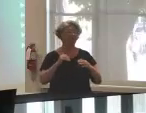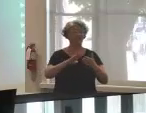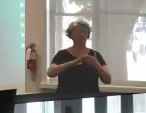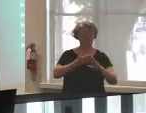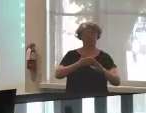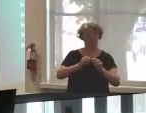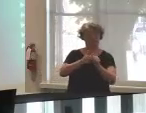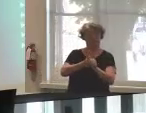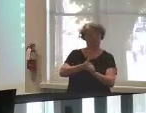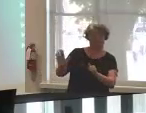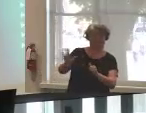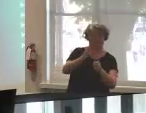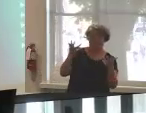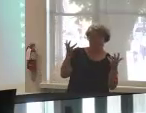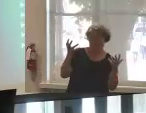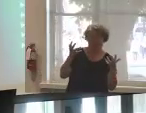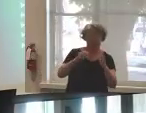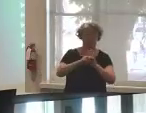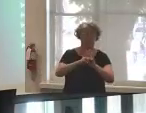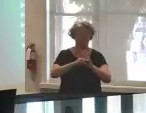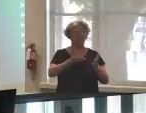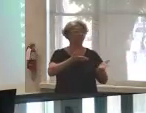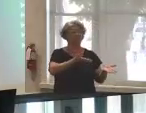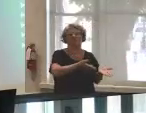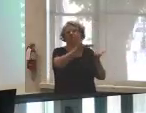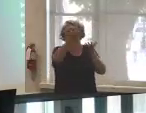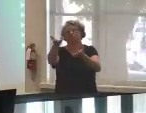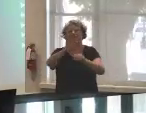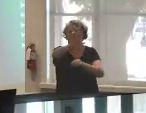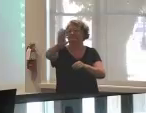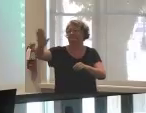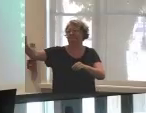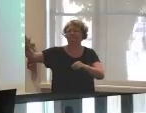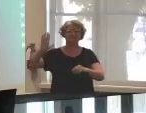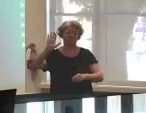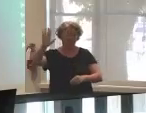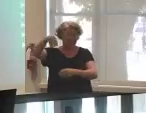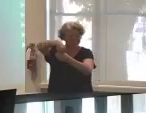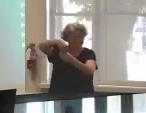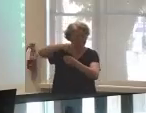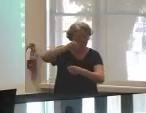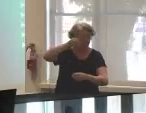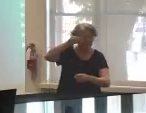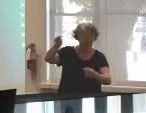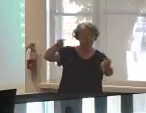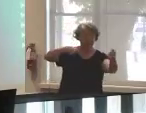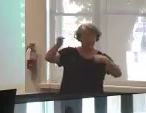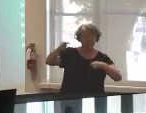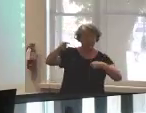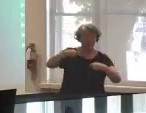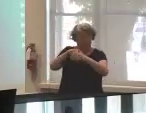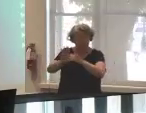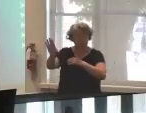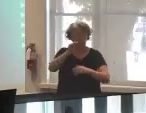community-based model, we bring services directly to our youth and their families. Mentoring happens at home, so we also include in-home